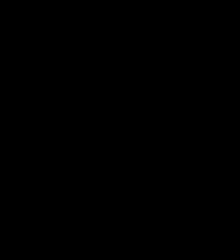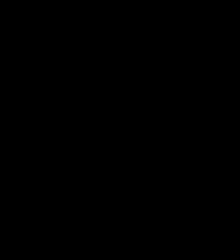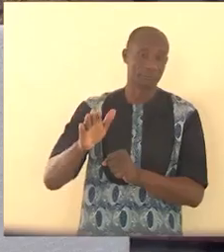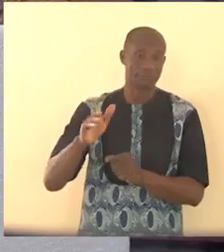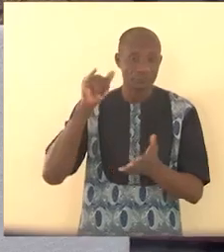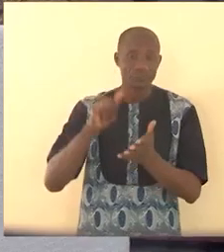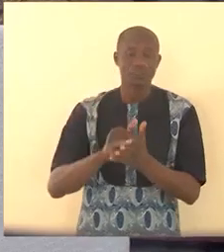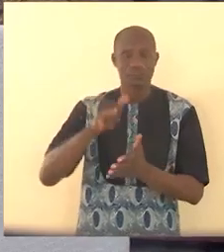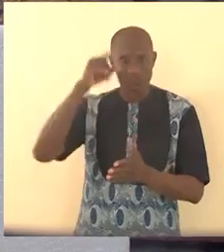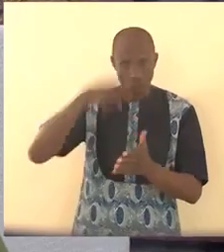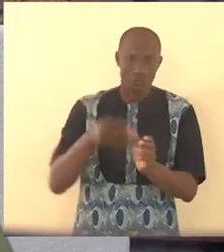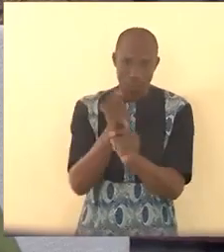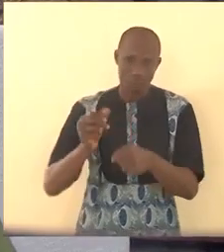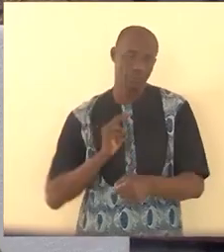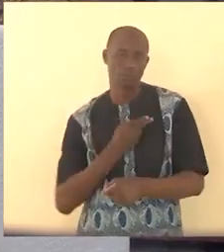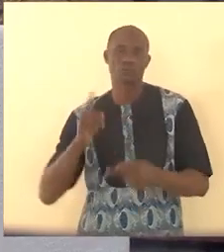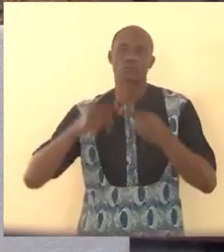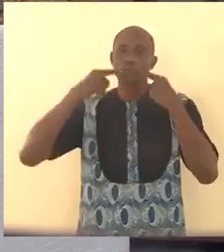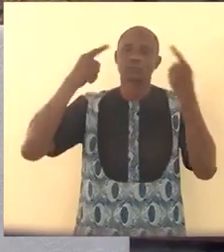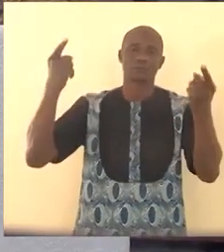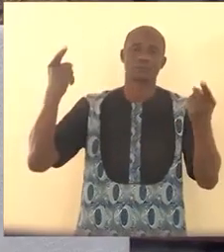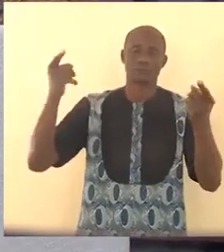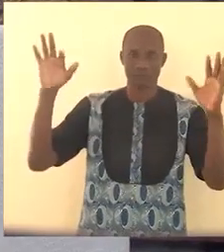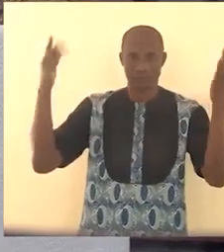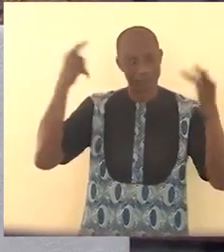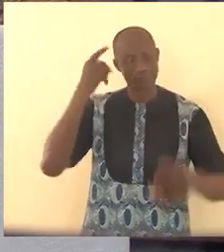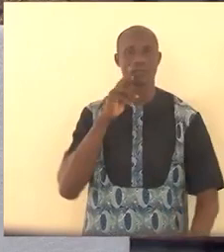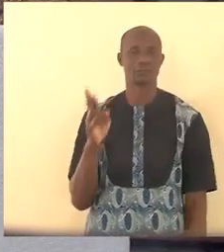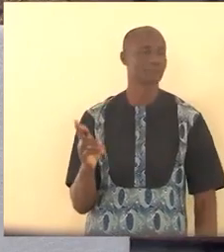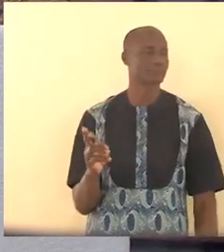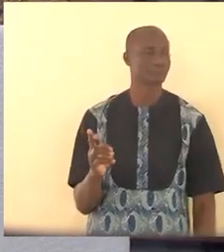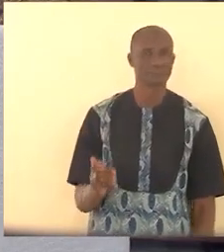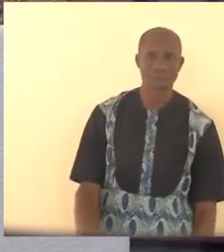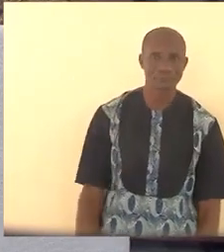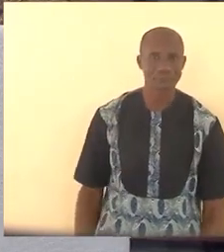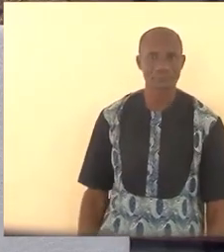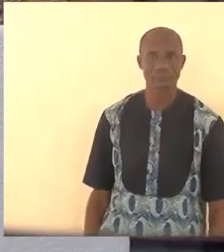purpose. That is what will make us to succeed in life. Give her a round of applause.